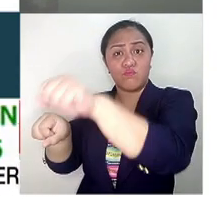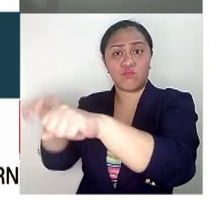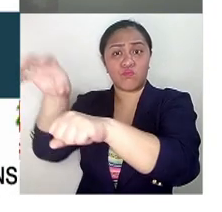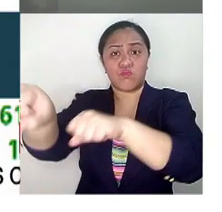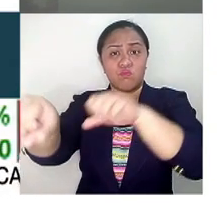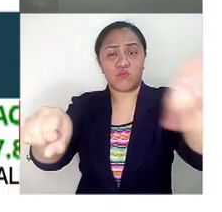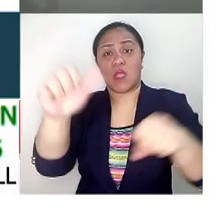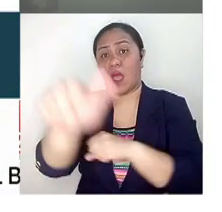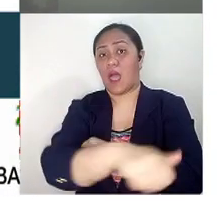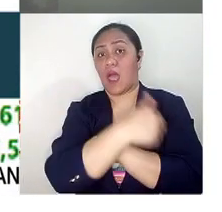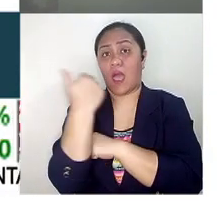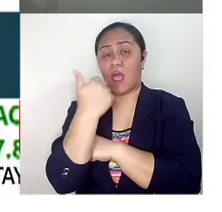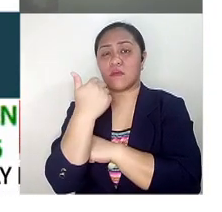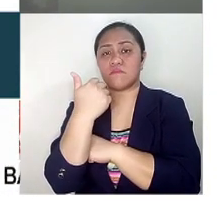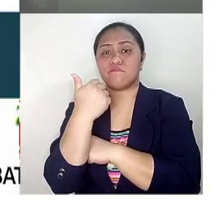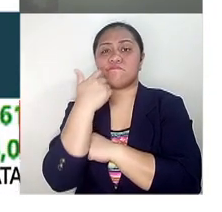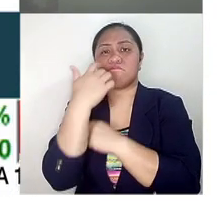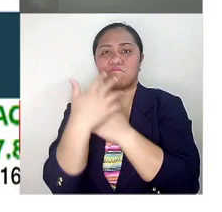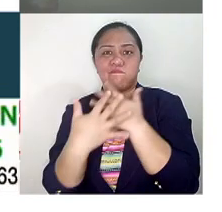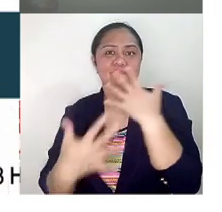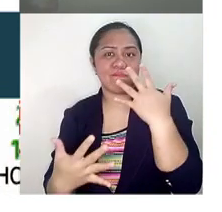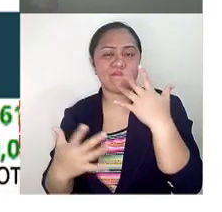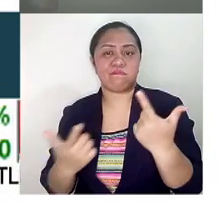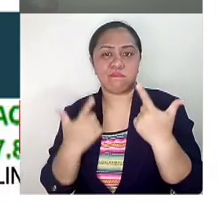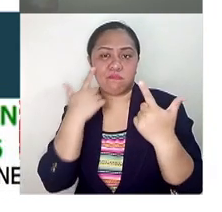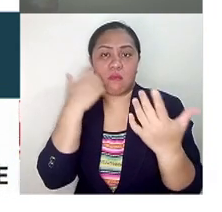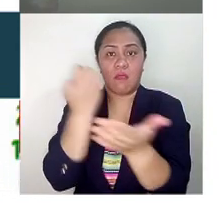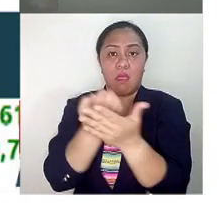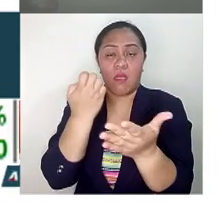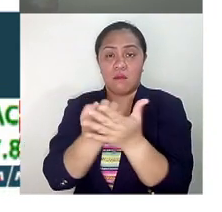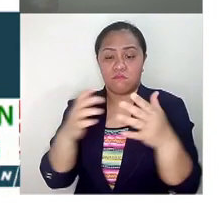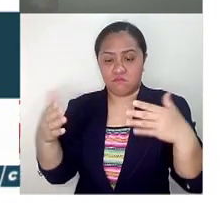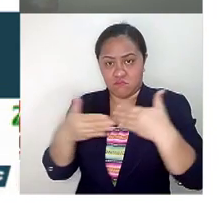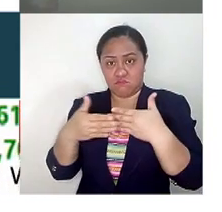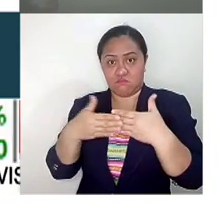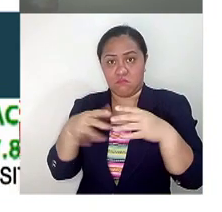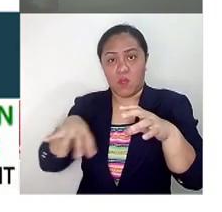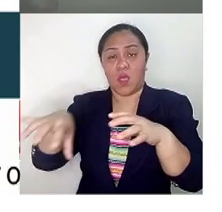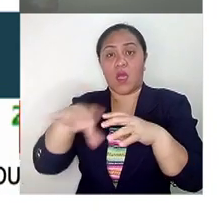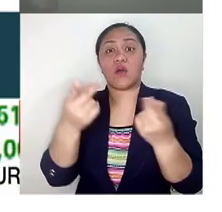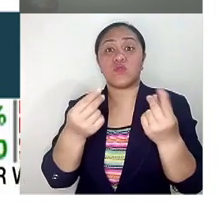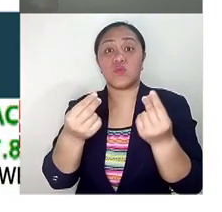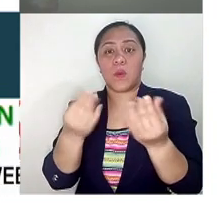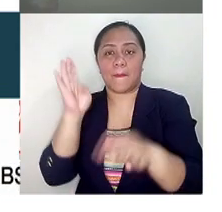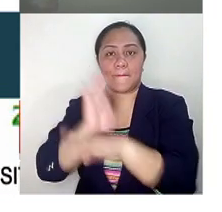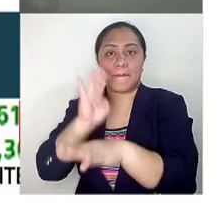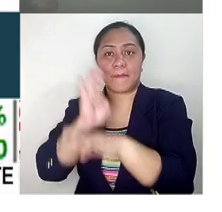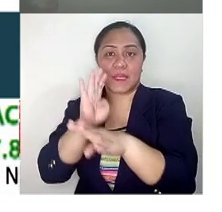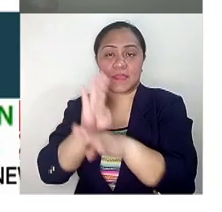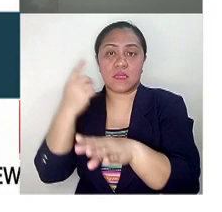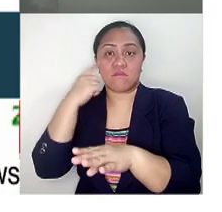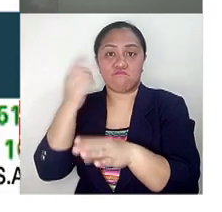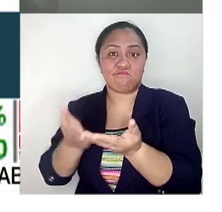the lifeblood of the global economy, which flows through this area, which is maritime trade. No, so the mobility of